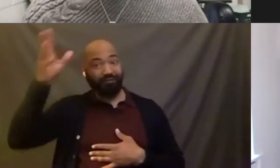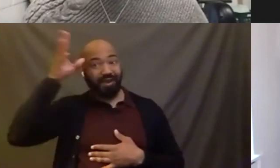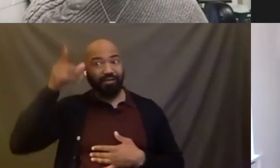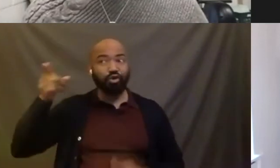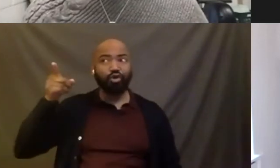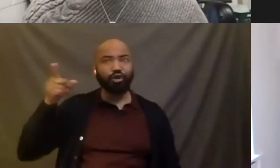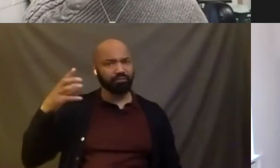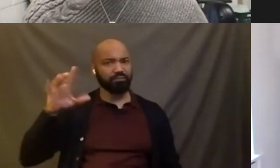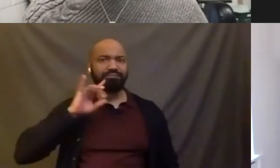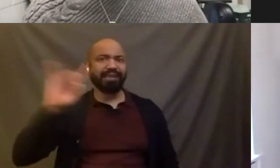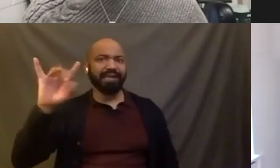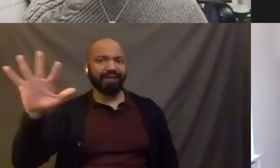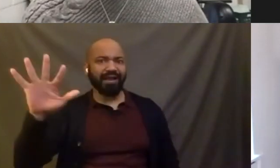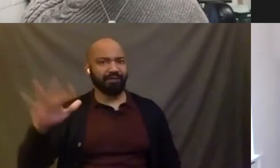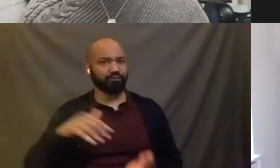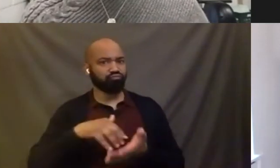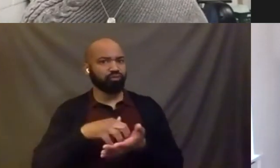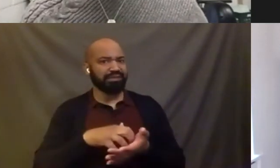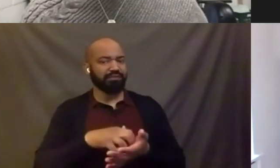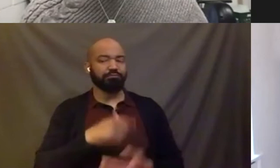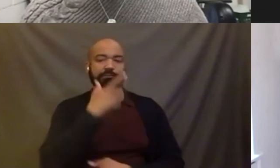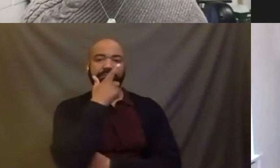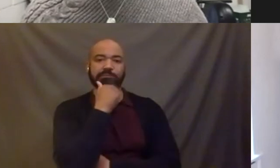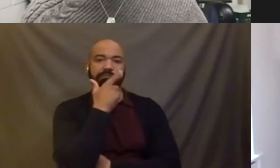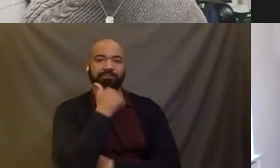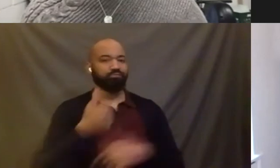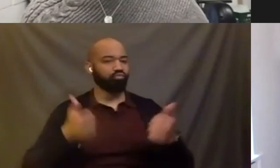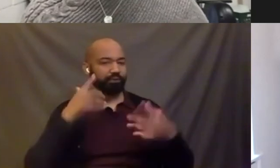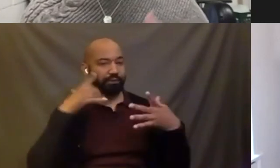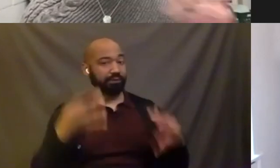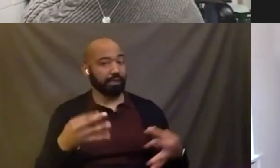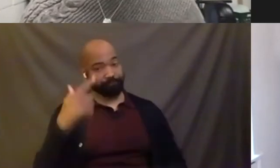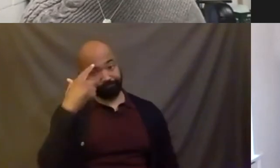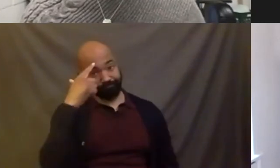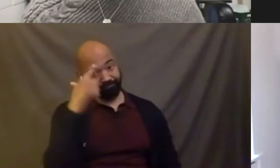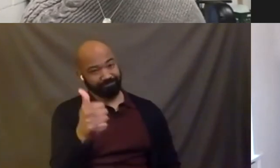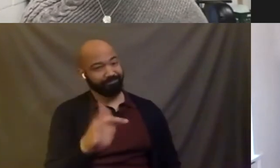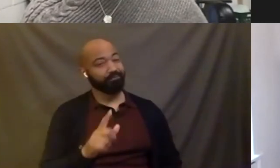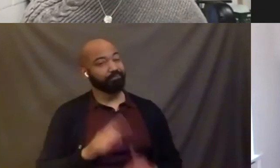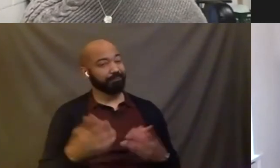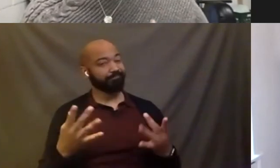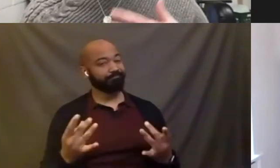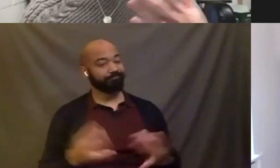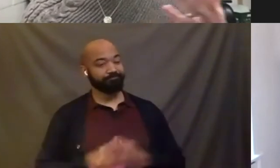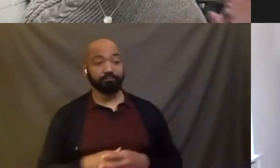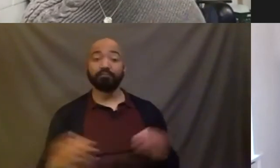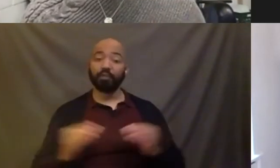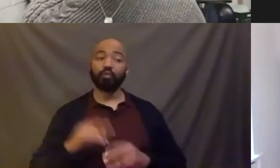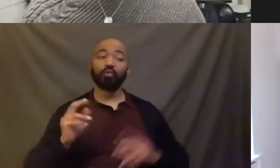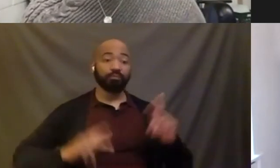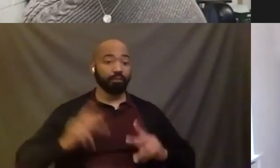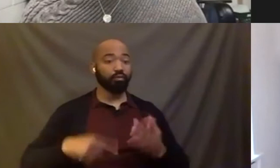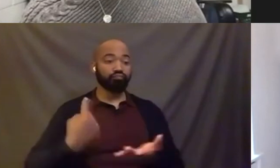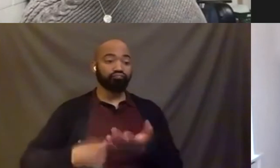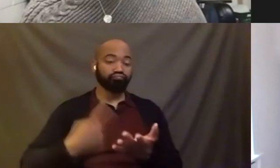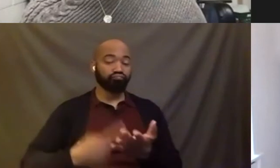social that social schedule a little bit. It's hard though. And I think as we talk more about this, hopefully that will bring